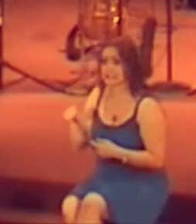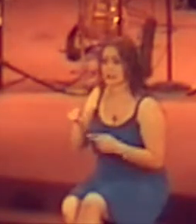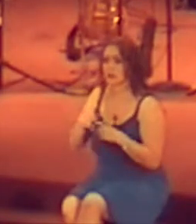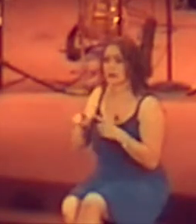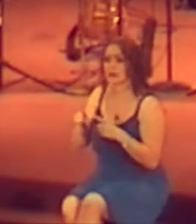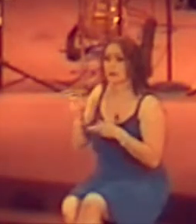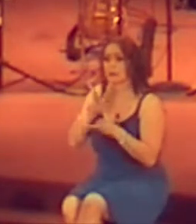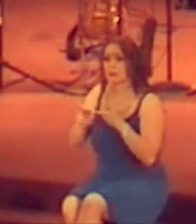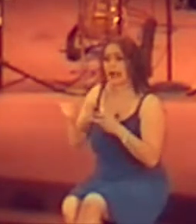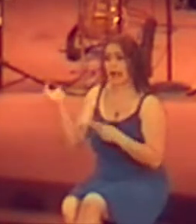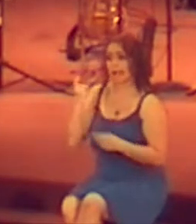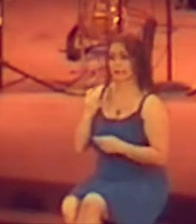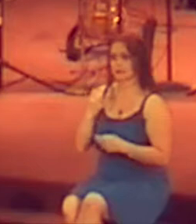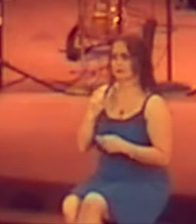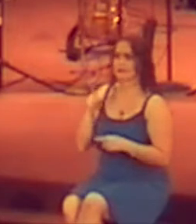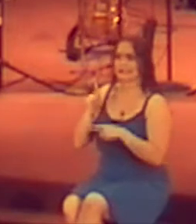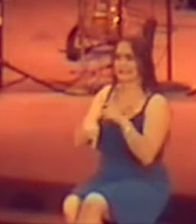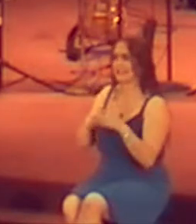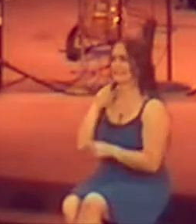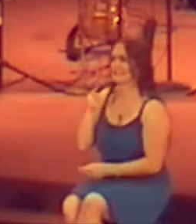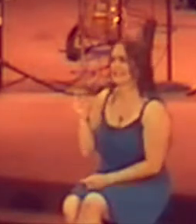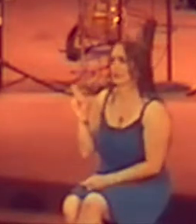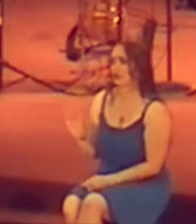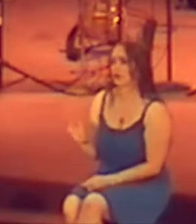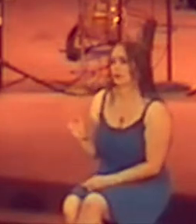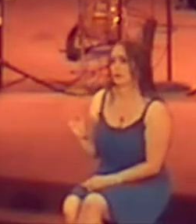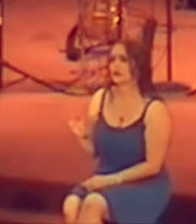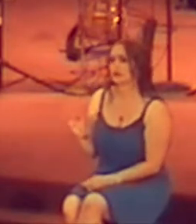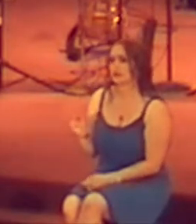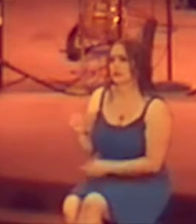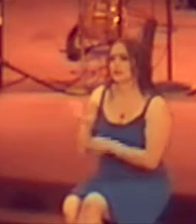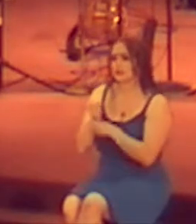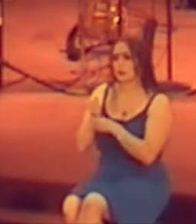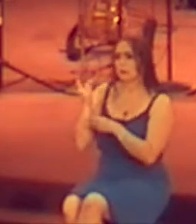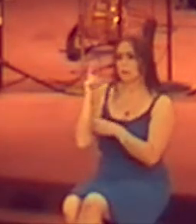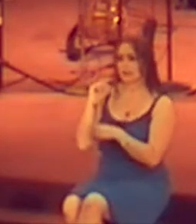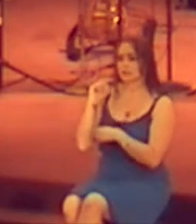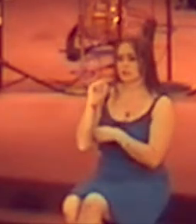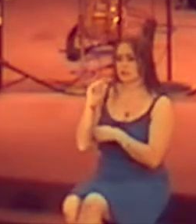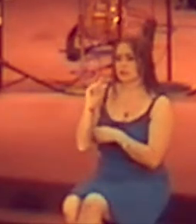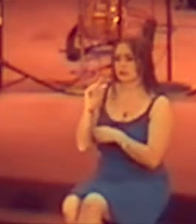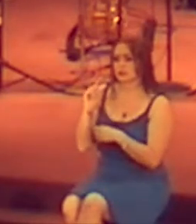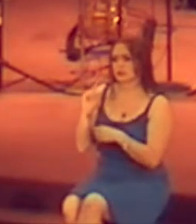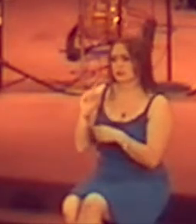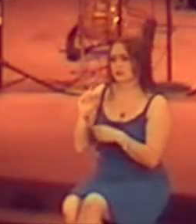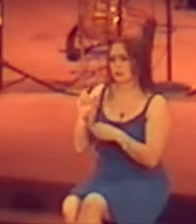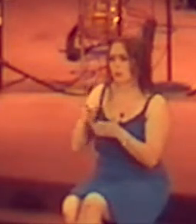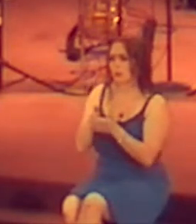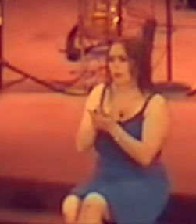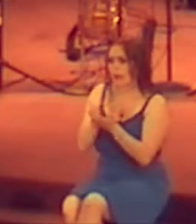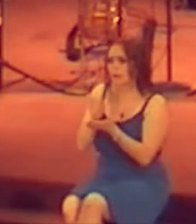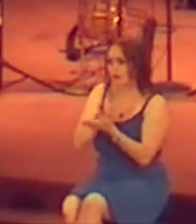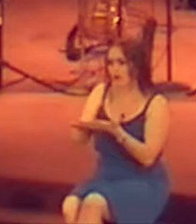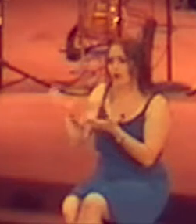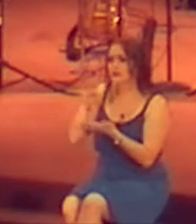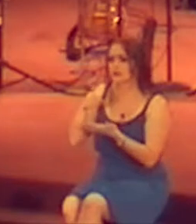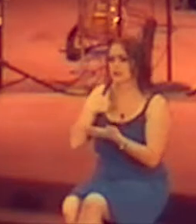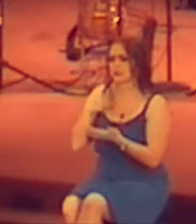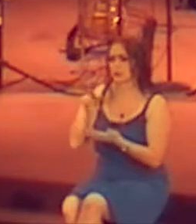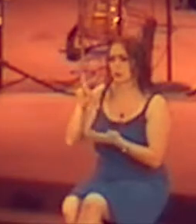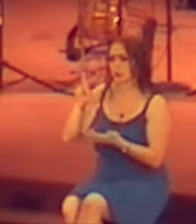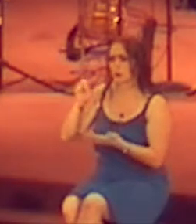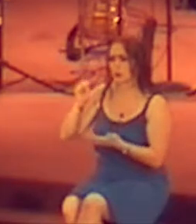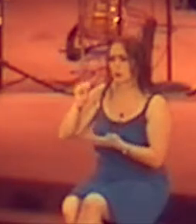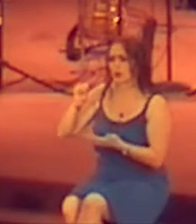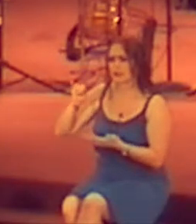no. And this past year at Bible college really tested that. This past year, I was a resident assistant. For those of you who don't know what that is, it's